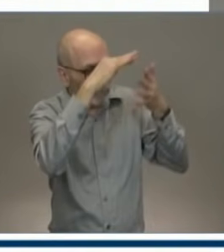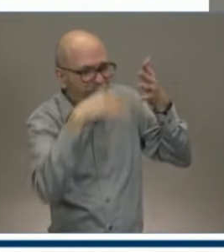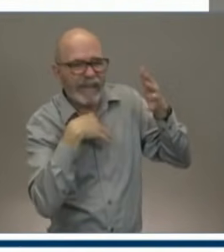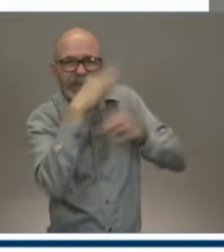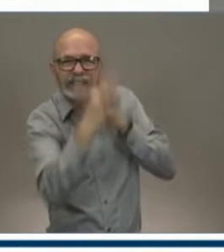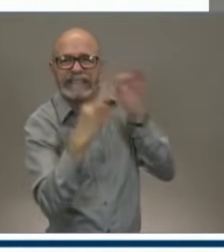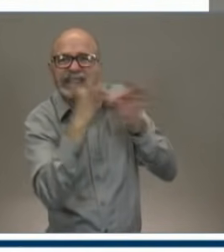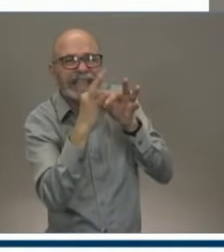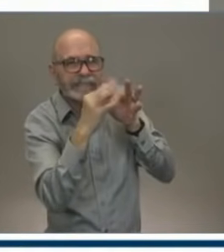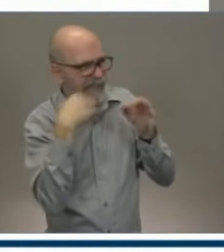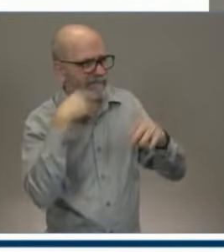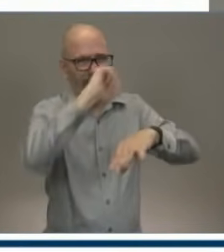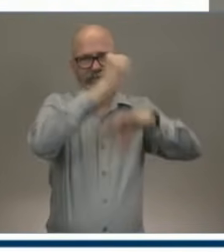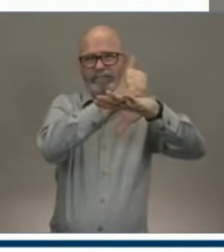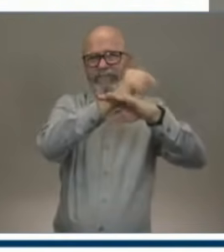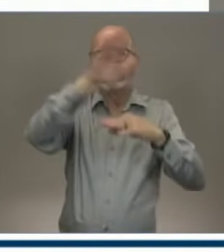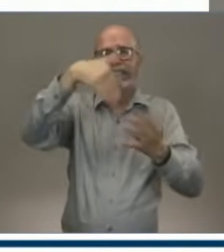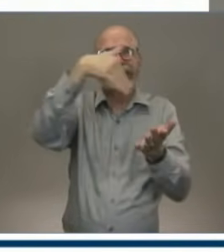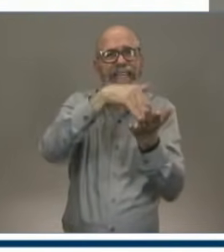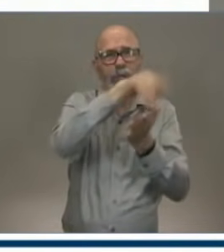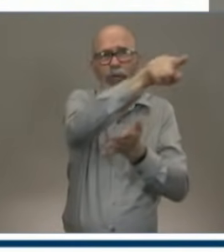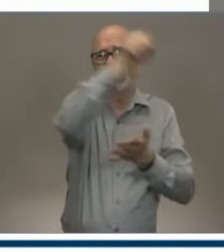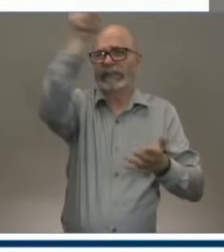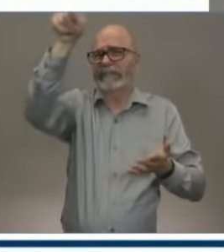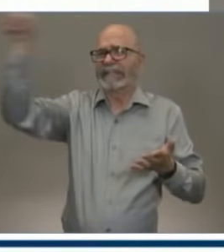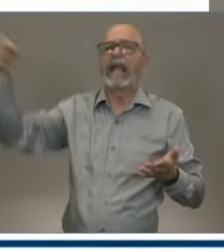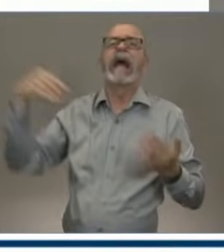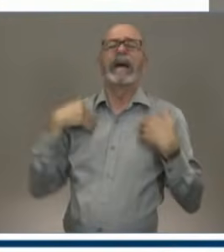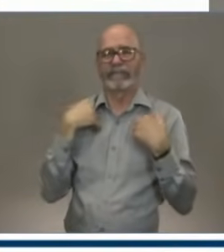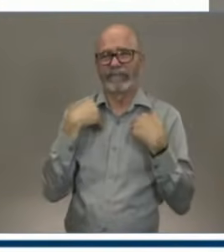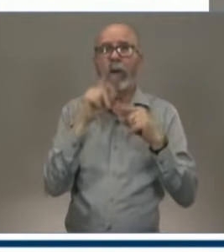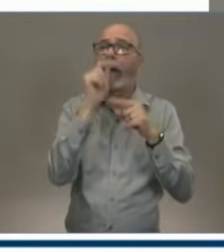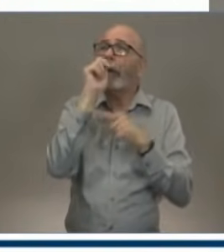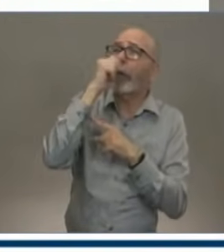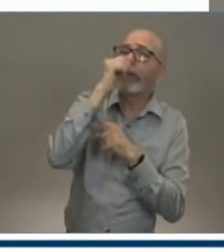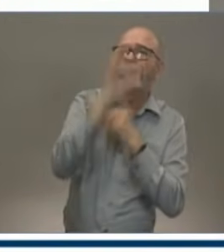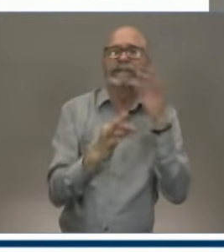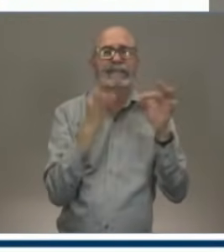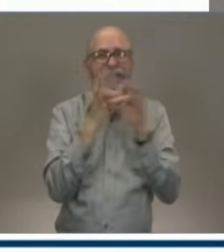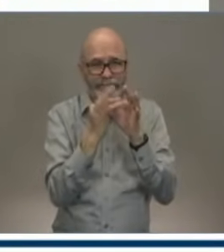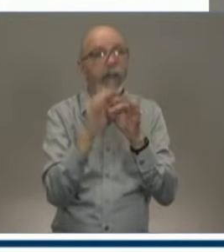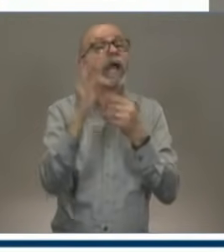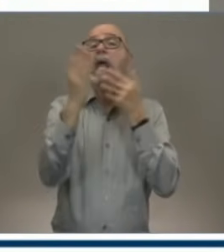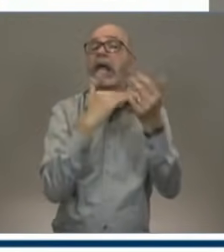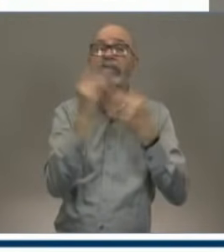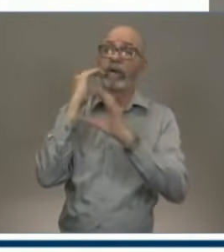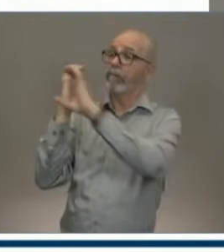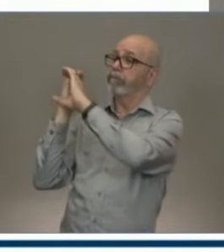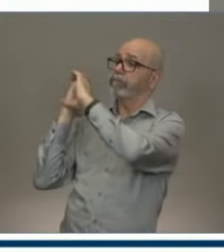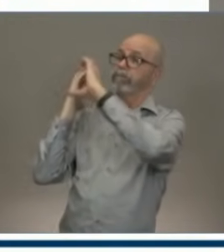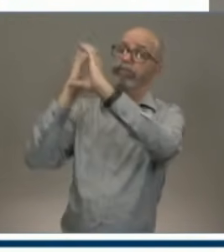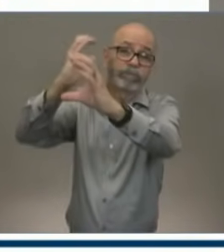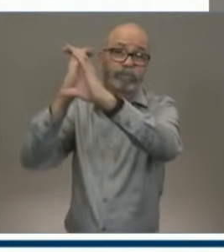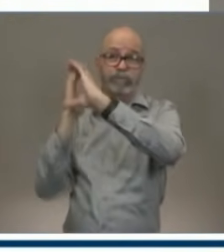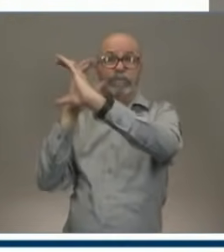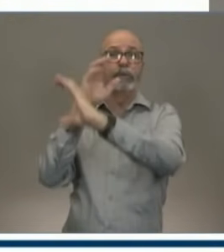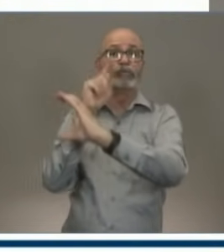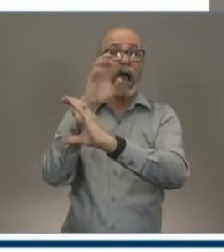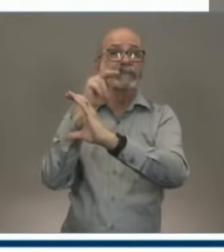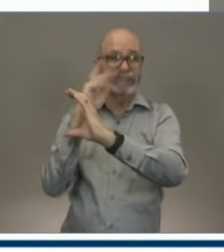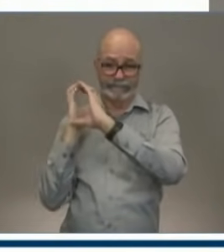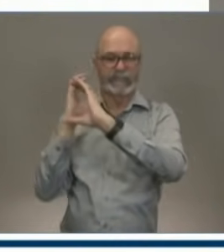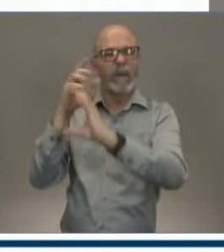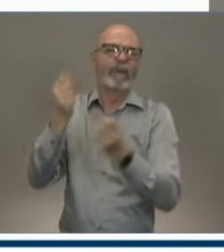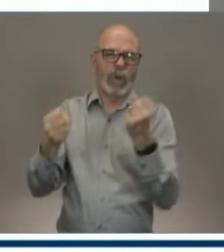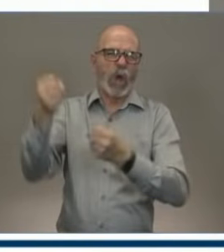area. We're also the public health mobile unit is in Truro today, was there yesterday, and is going to be there next week as well to